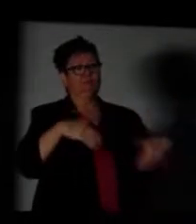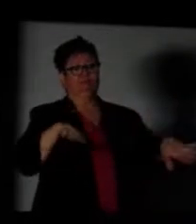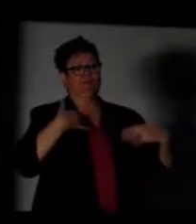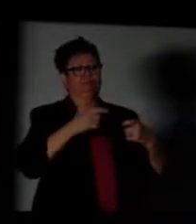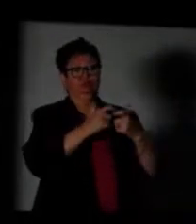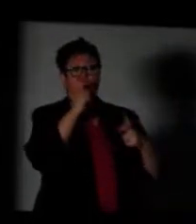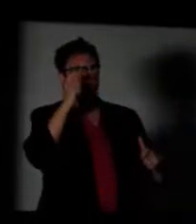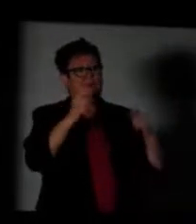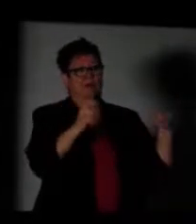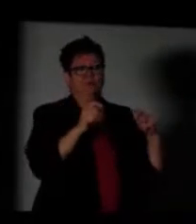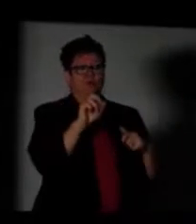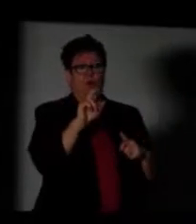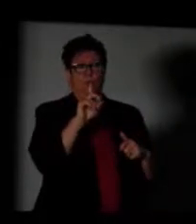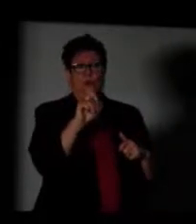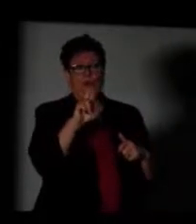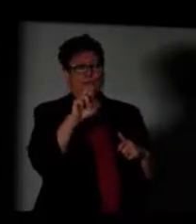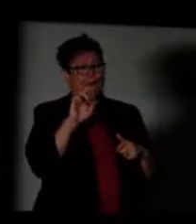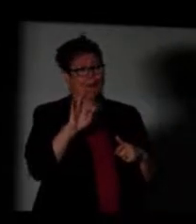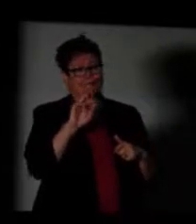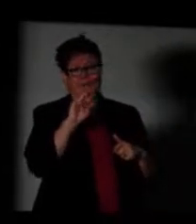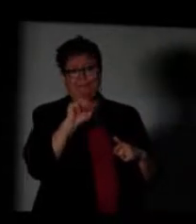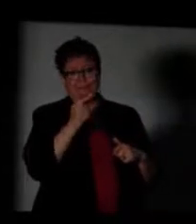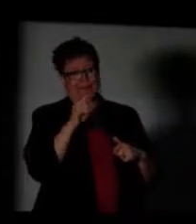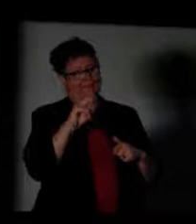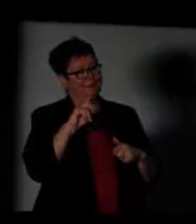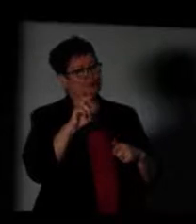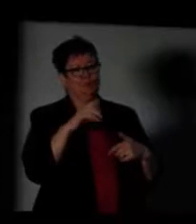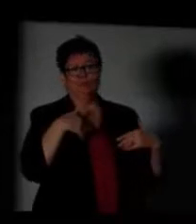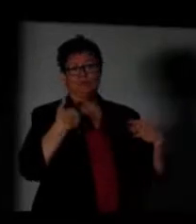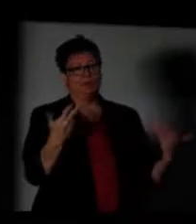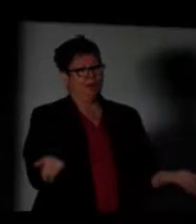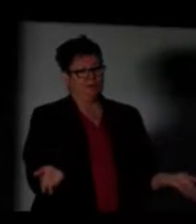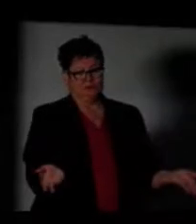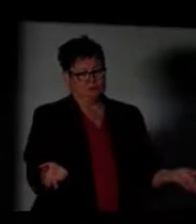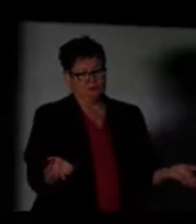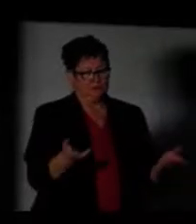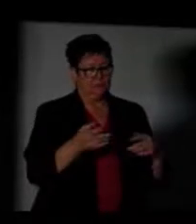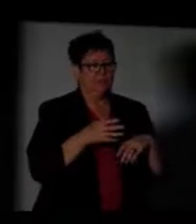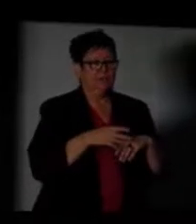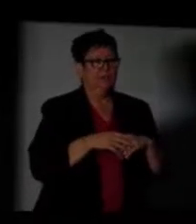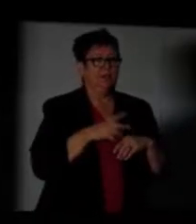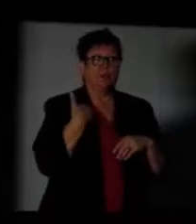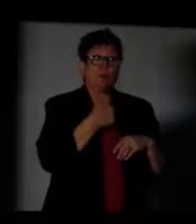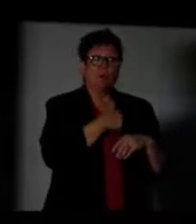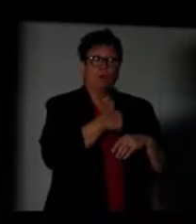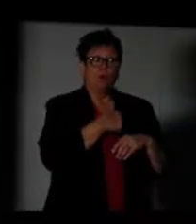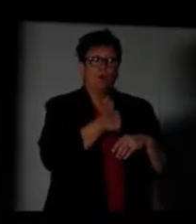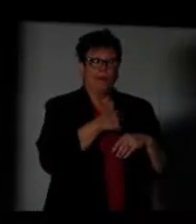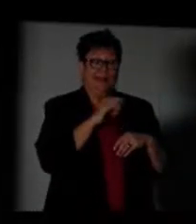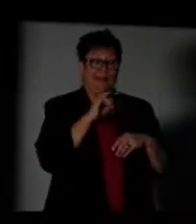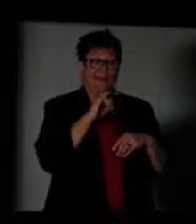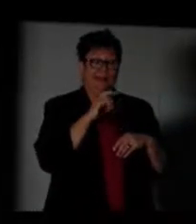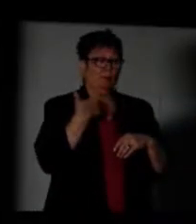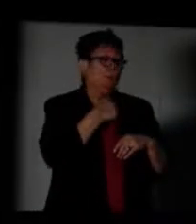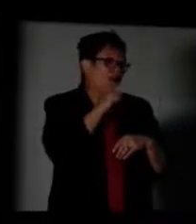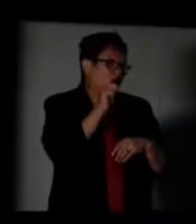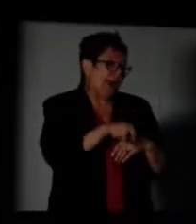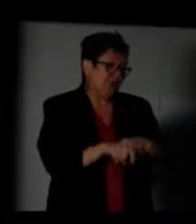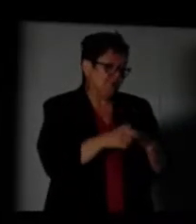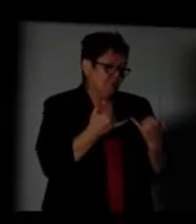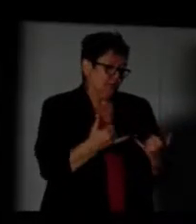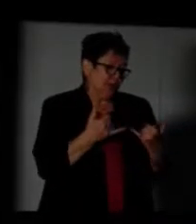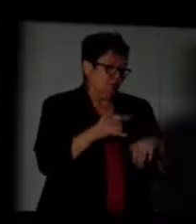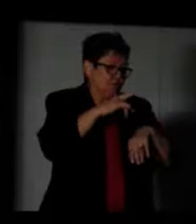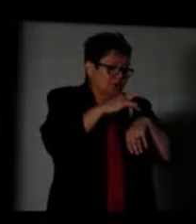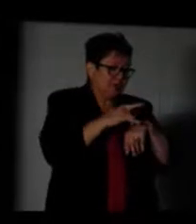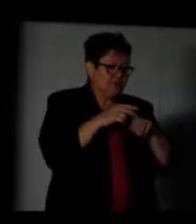with previous systems, because we're piecing together the information very quickly. Also, we don't need to touch the labels very much. We